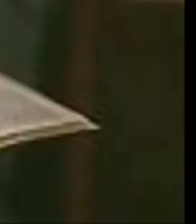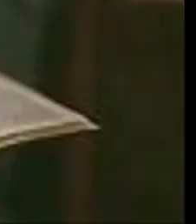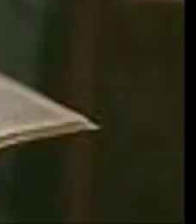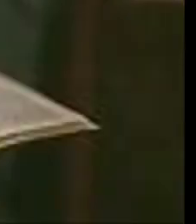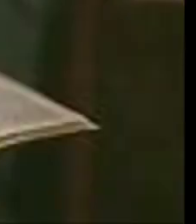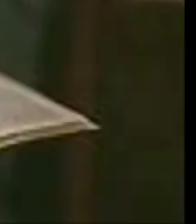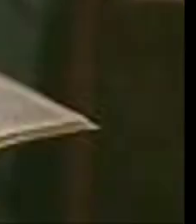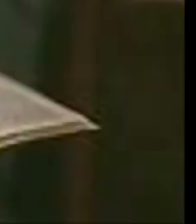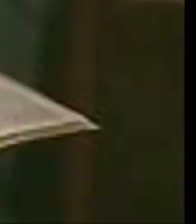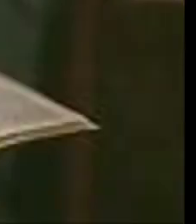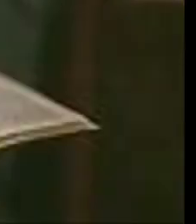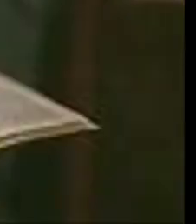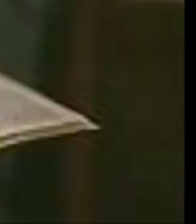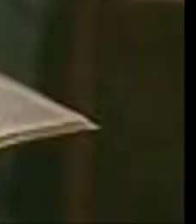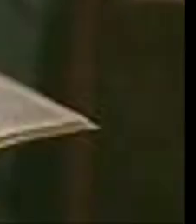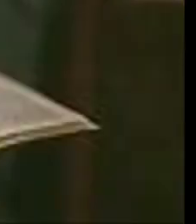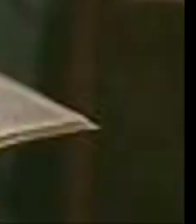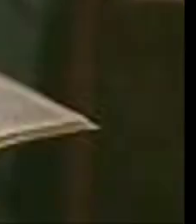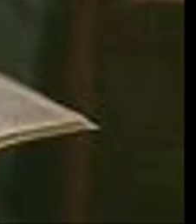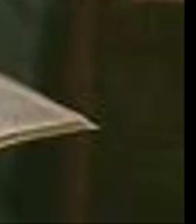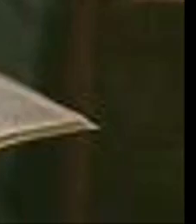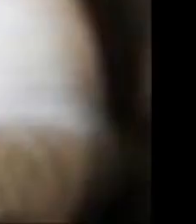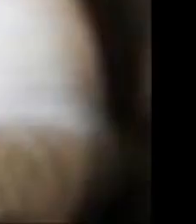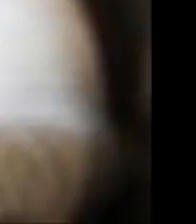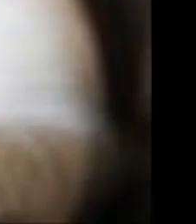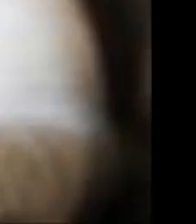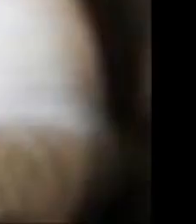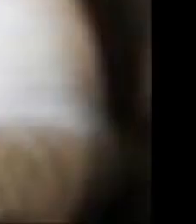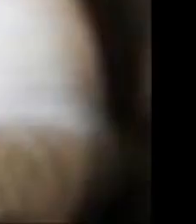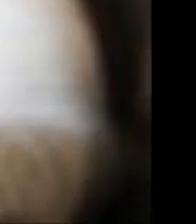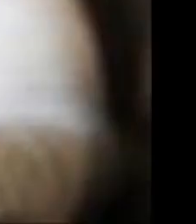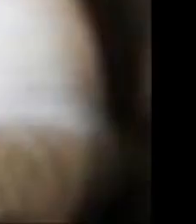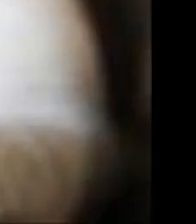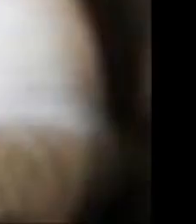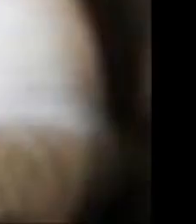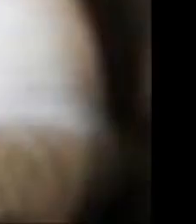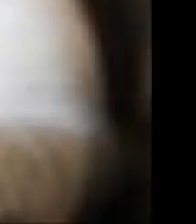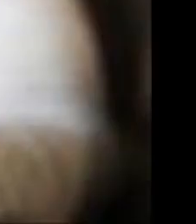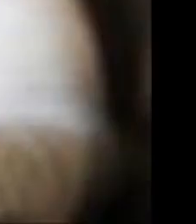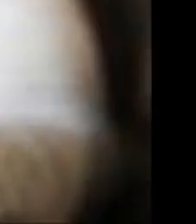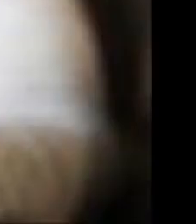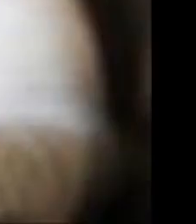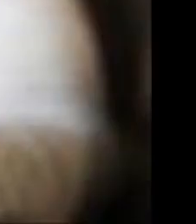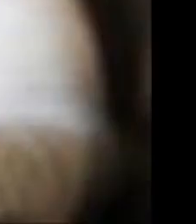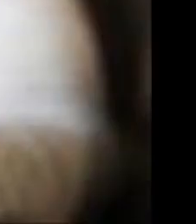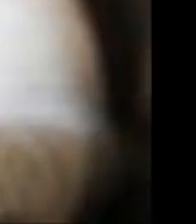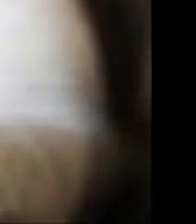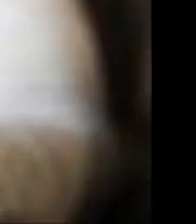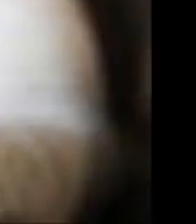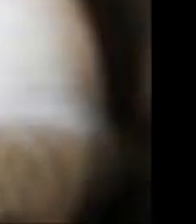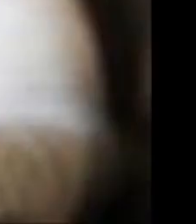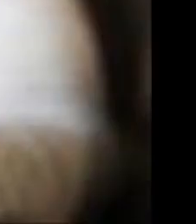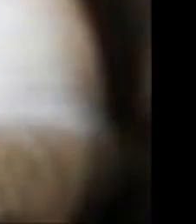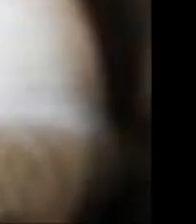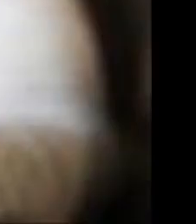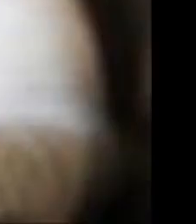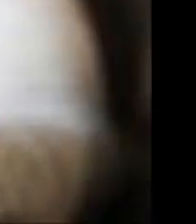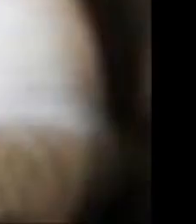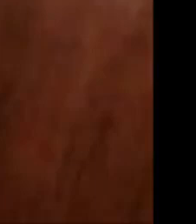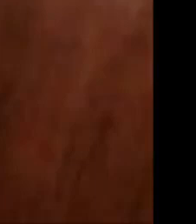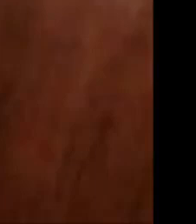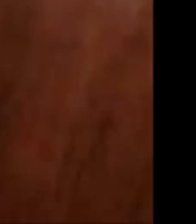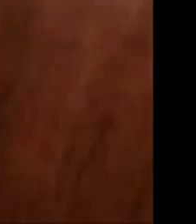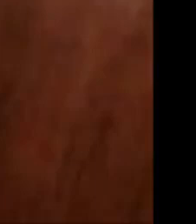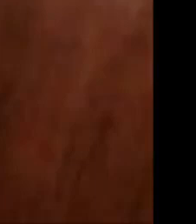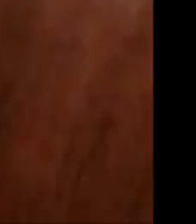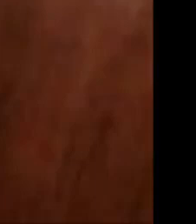the voice of strangers. This parable spake Jesus unto them, but they understood not what things they were which he